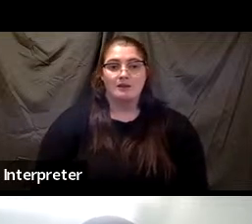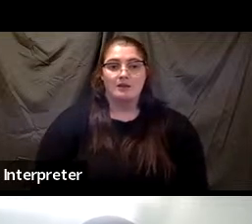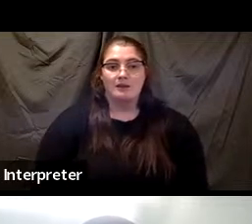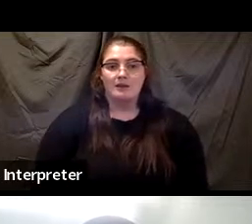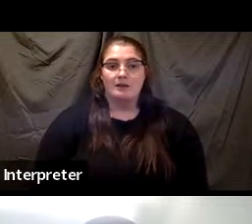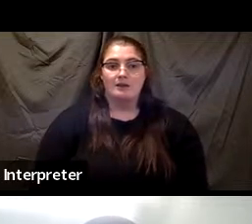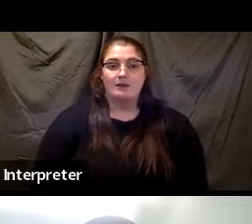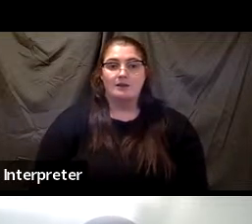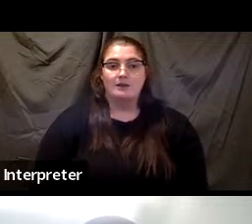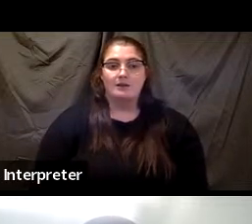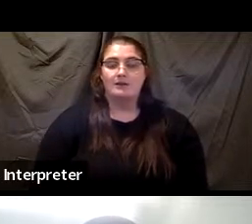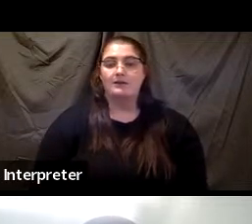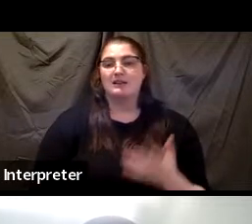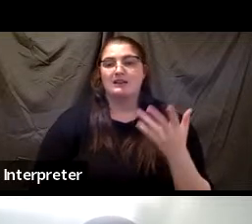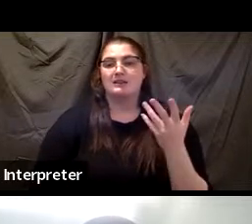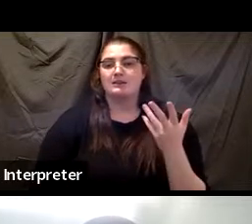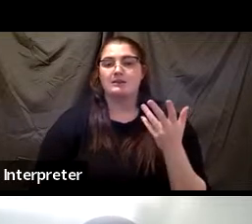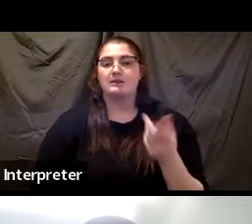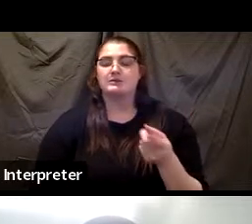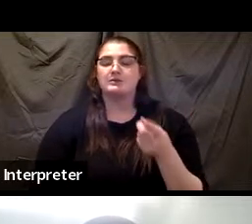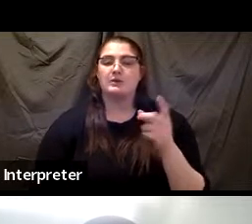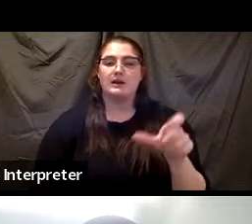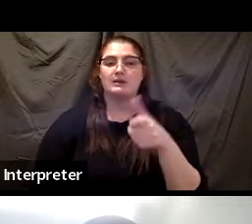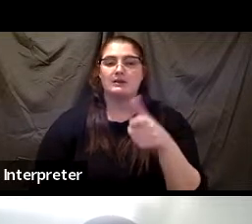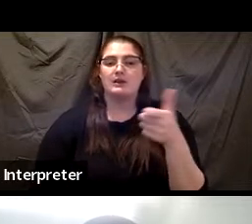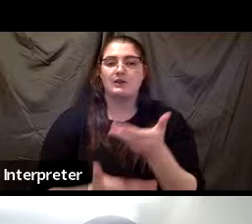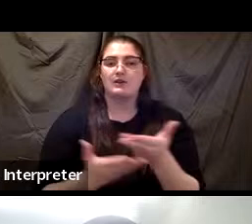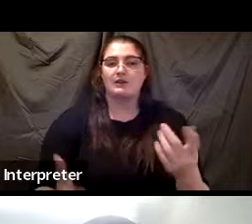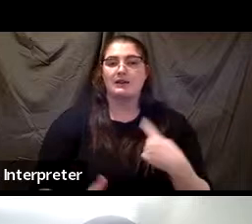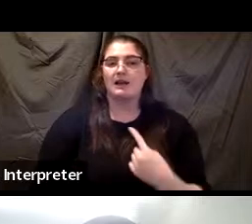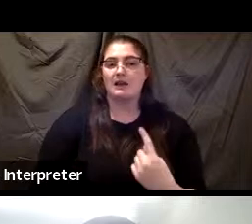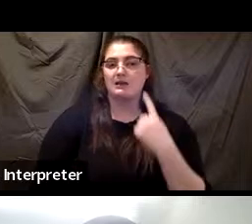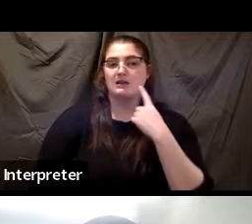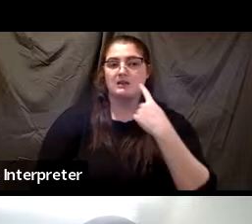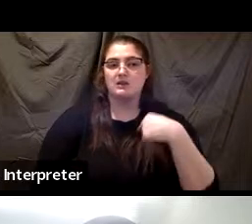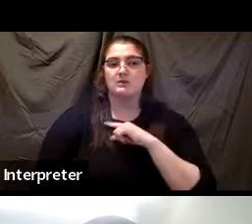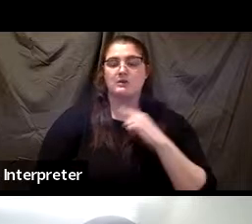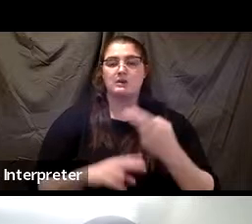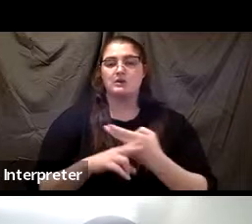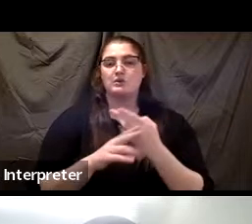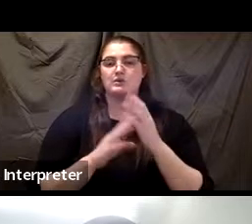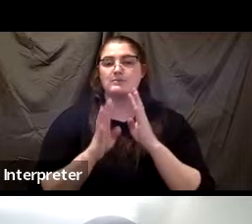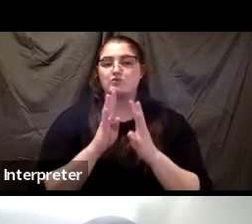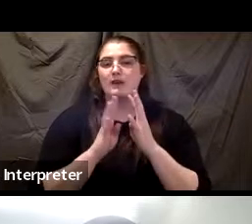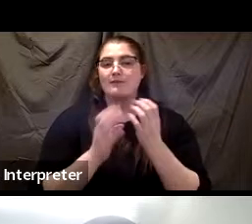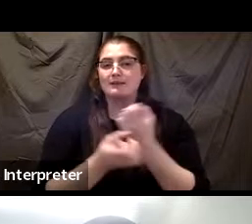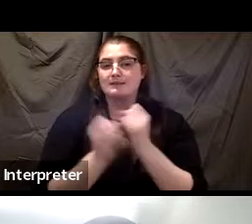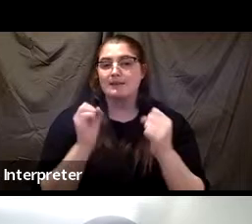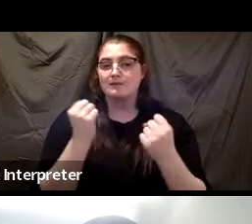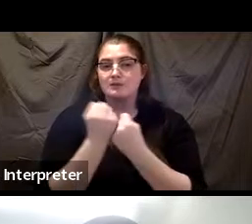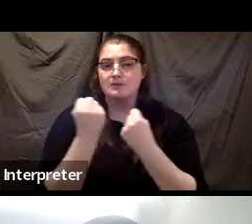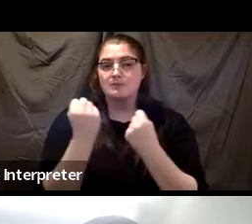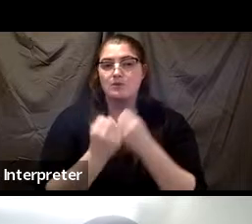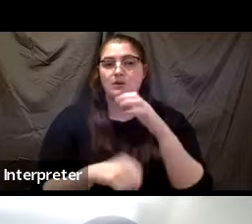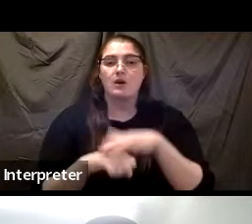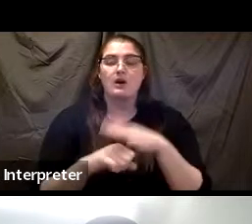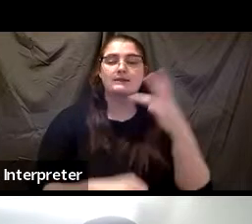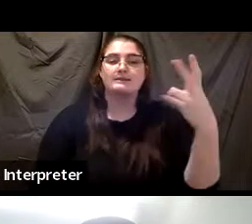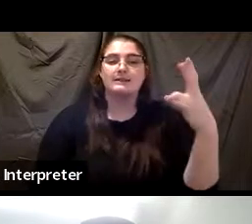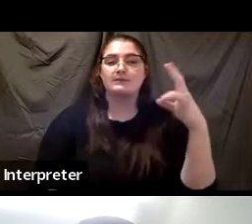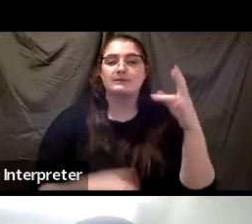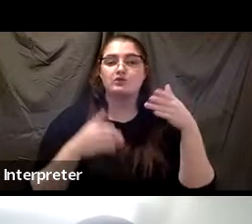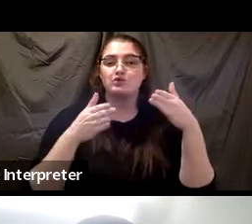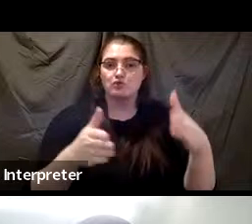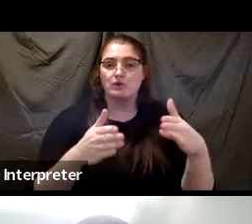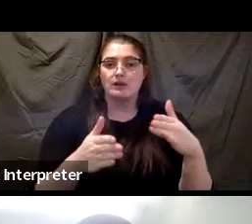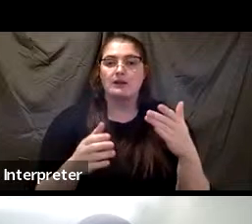want to piggyback on Commissioner McCollum. One other thing I think we could use some traffic safety support with is on 17th Street, there are a number of